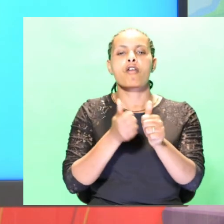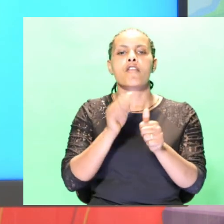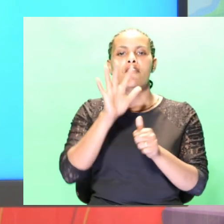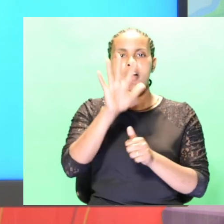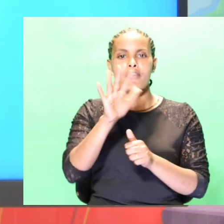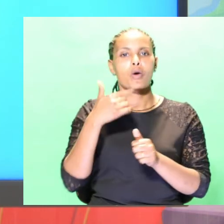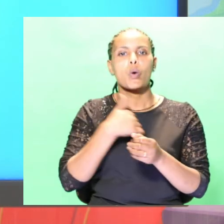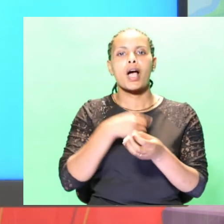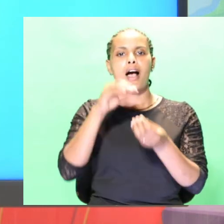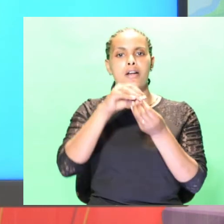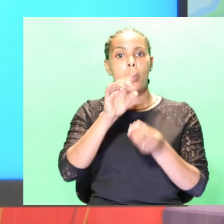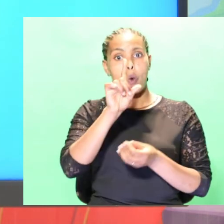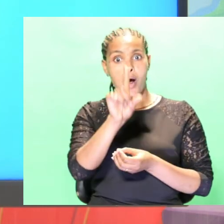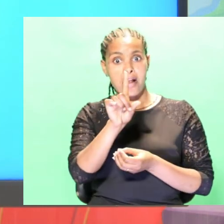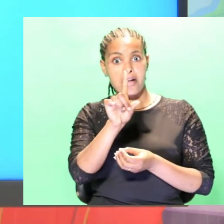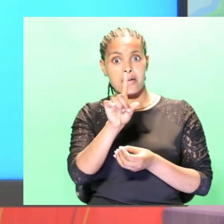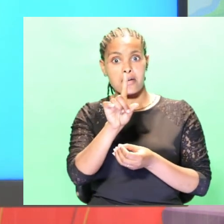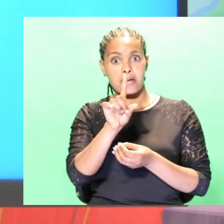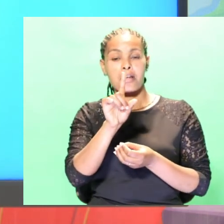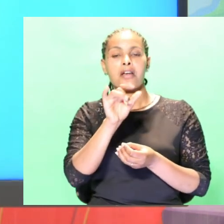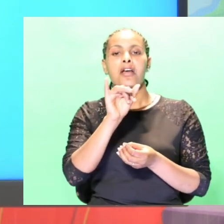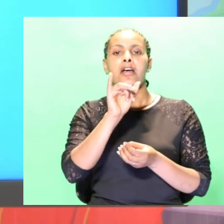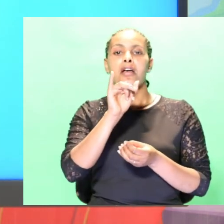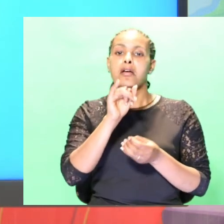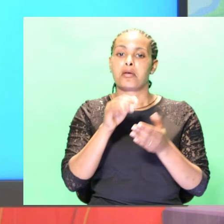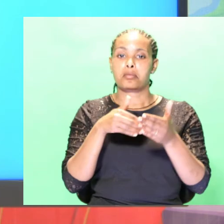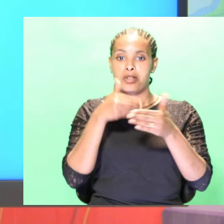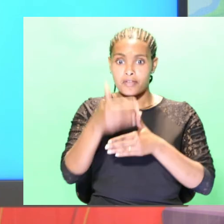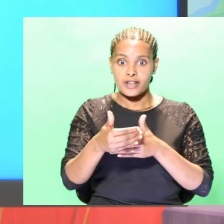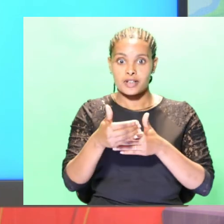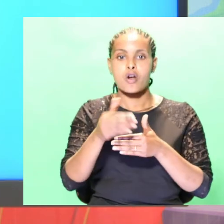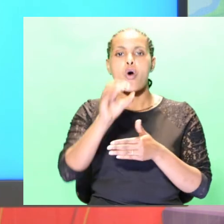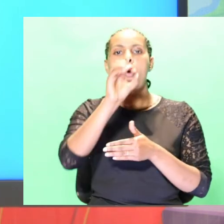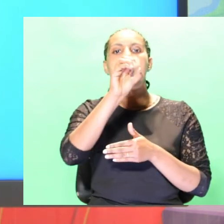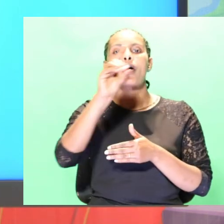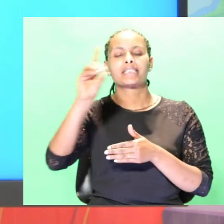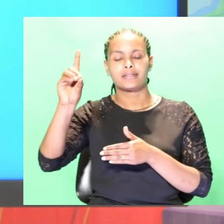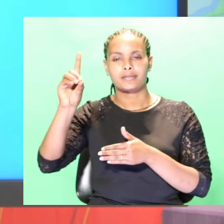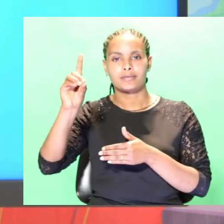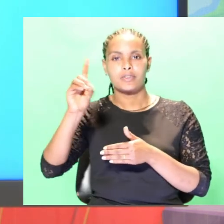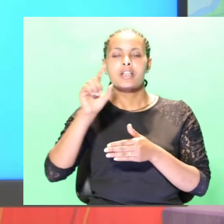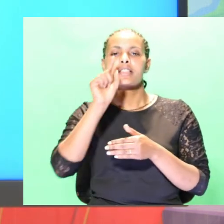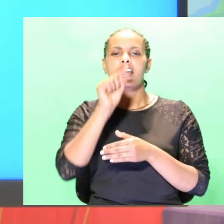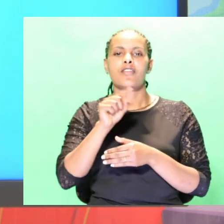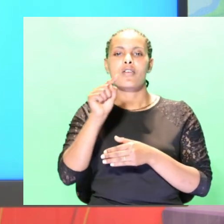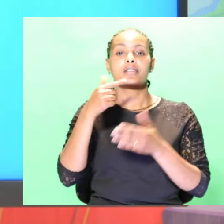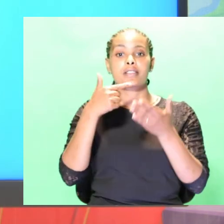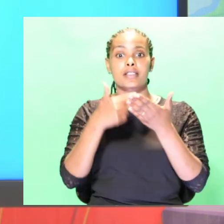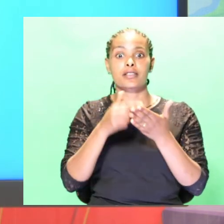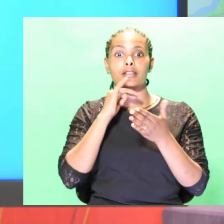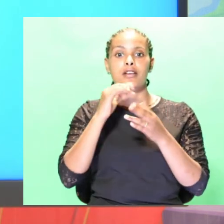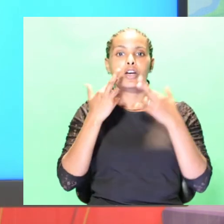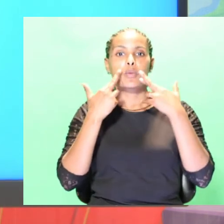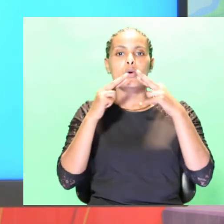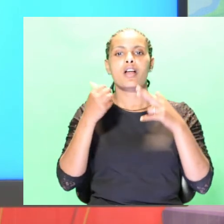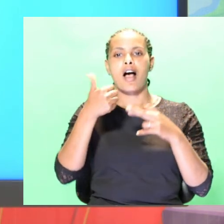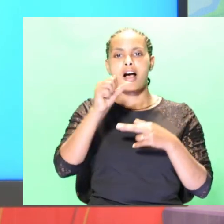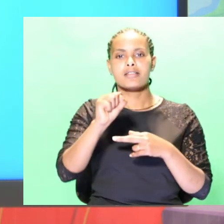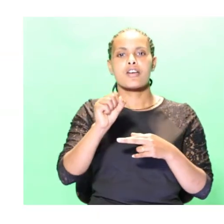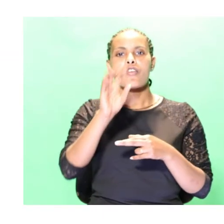We add 1 if the preceding digit is odd. Therefore, this is reported